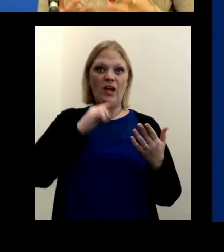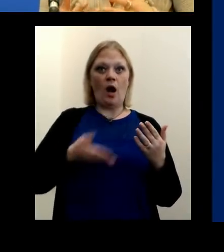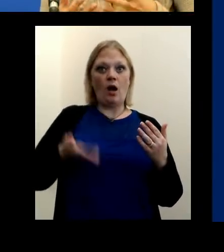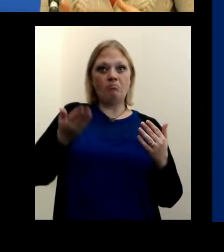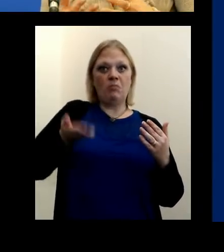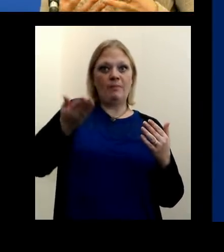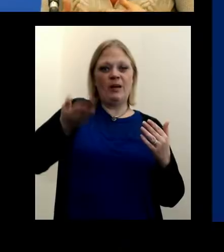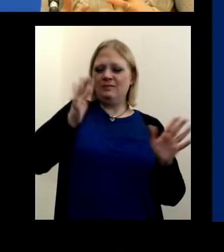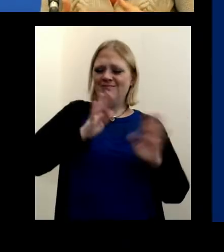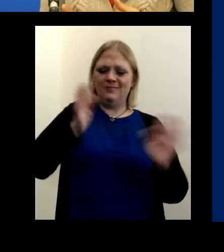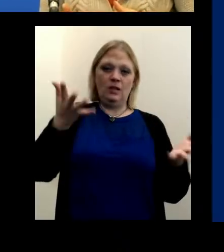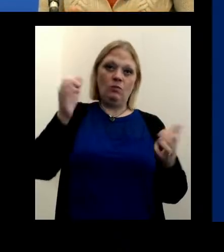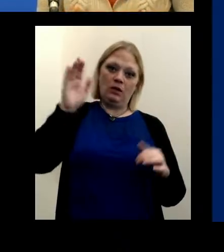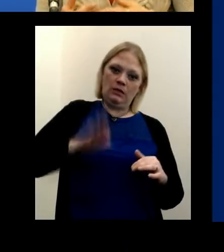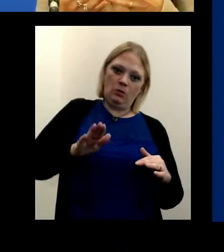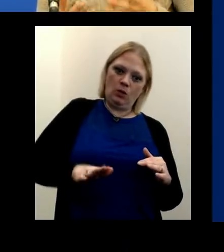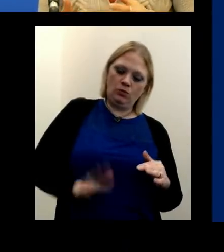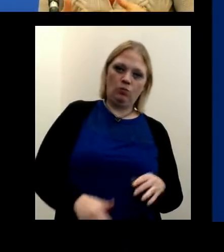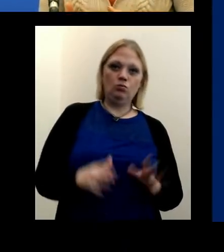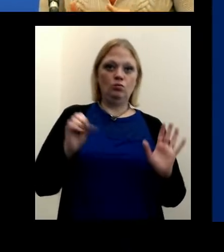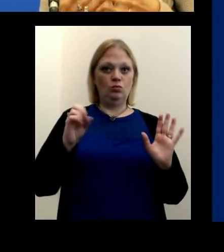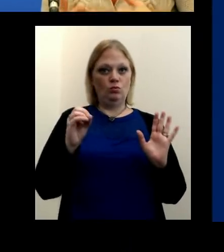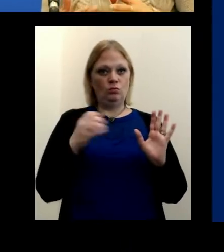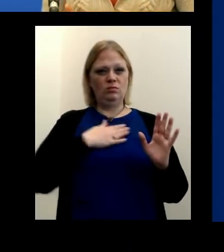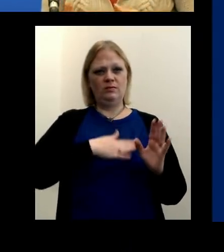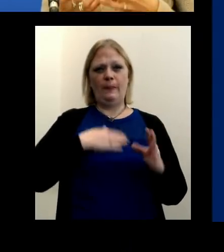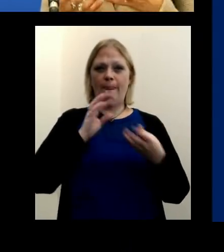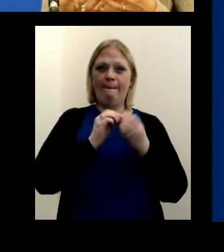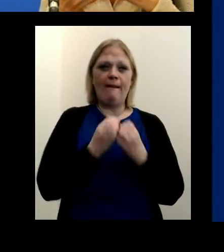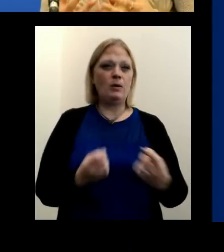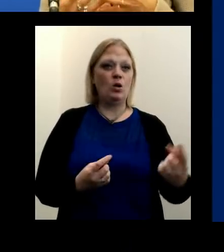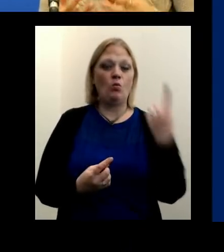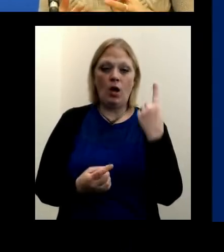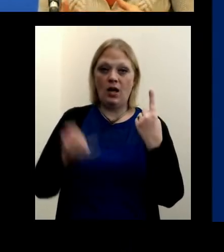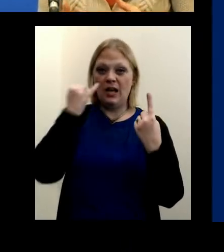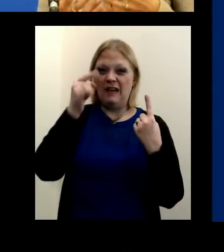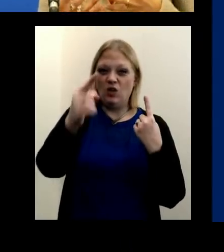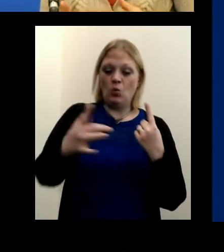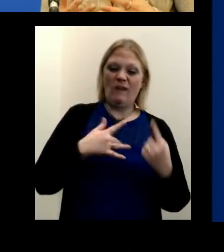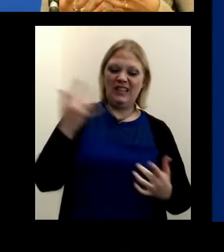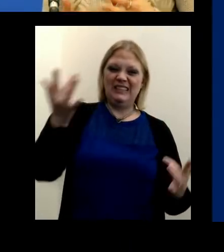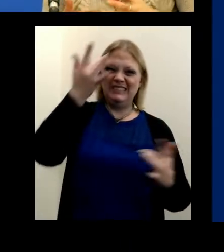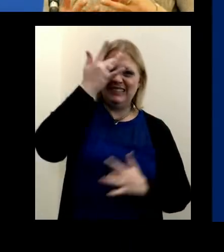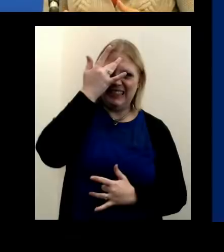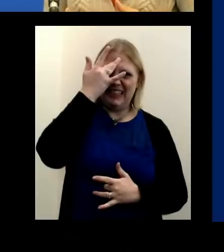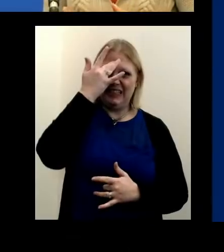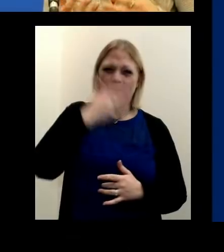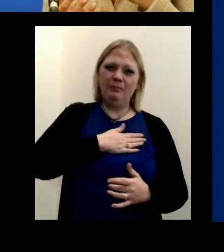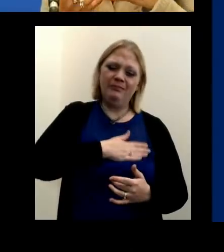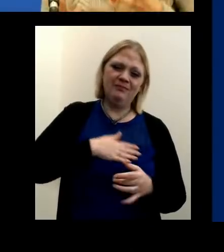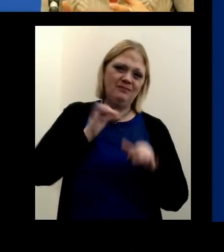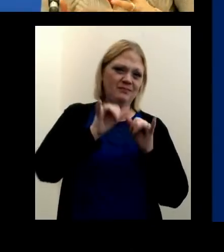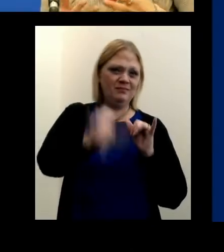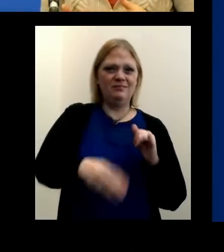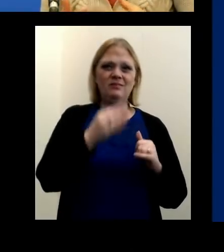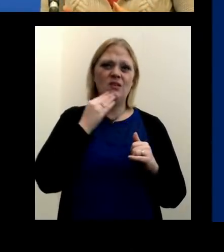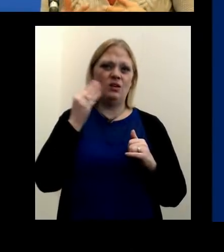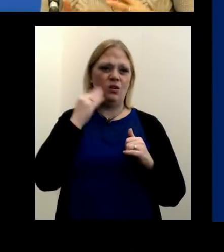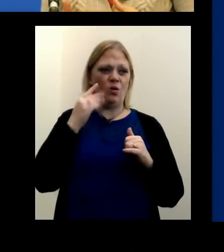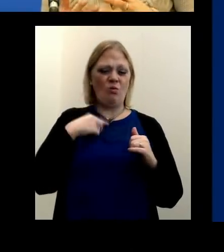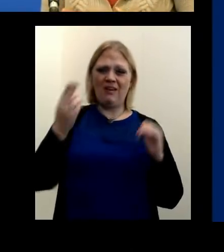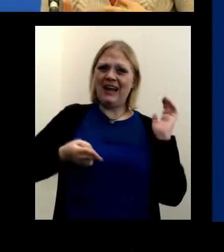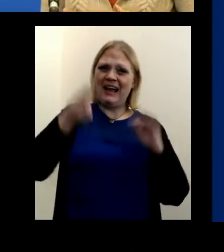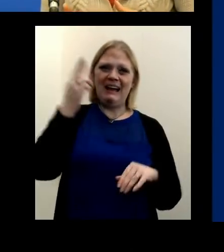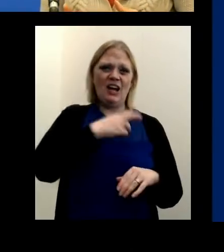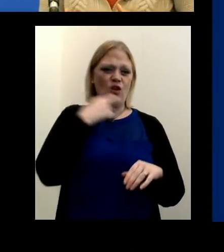and we have to keep our numbers down. So please, number one, if you feel sick, please stay at home. You have such a high risk of